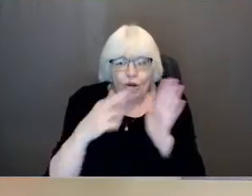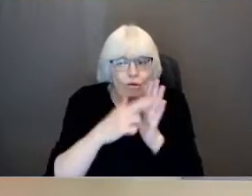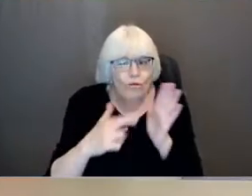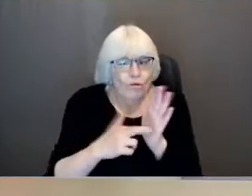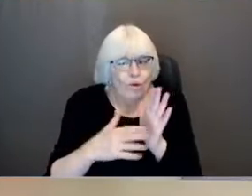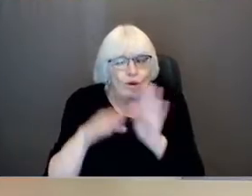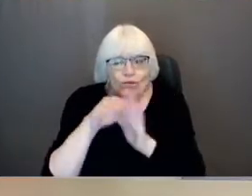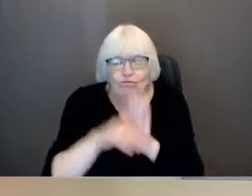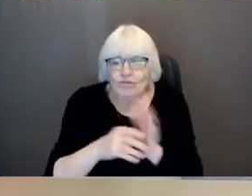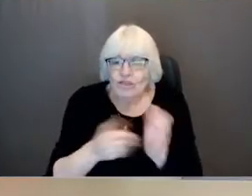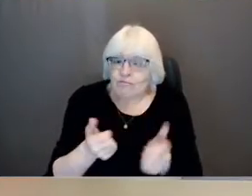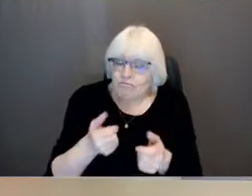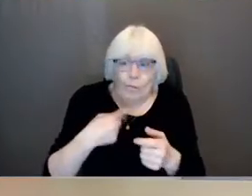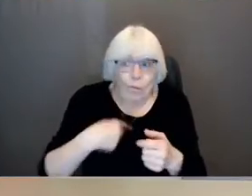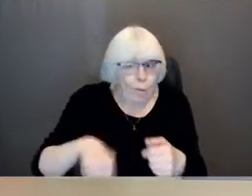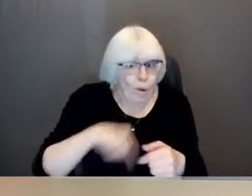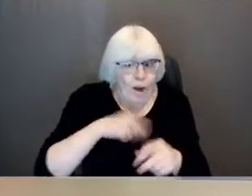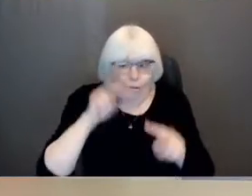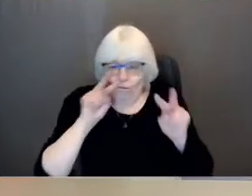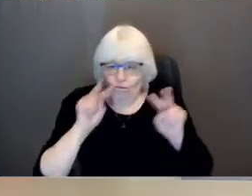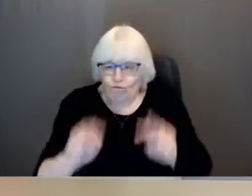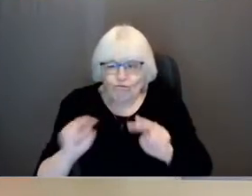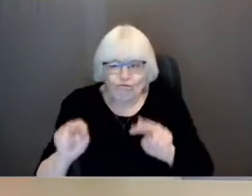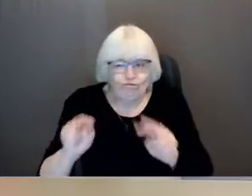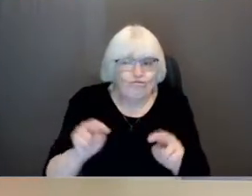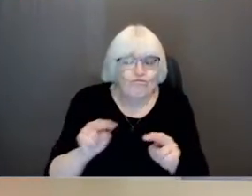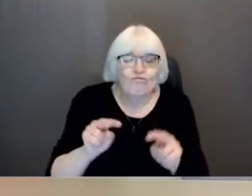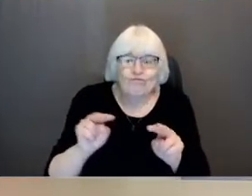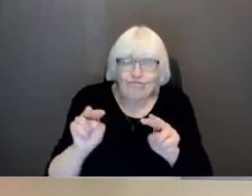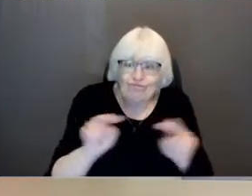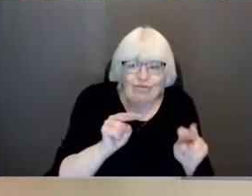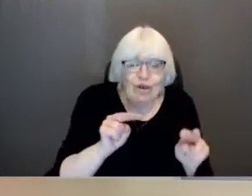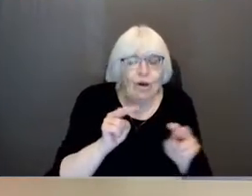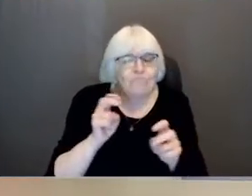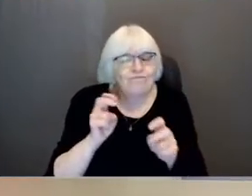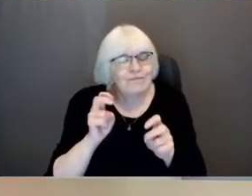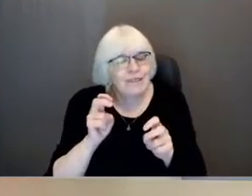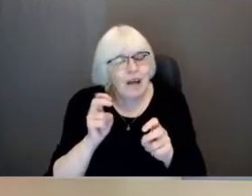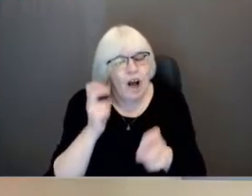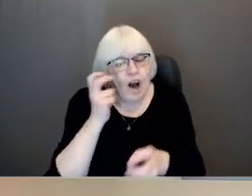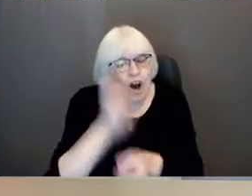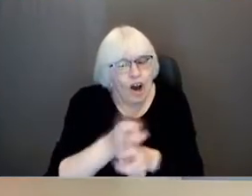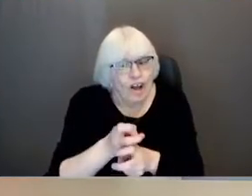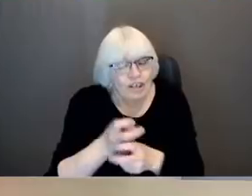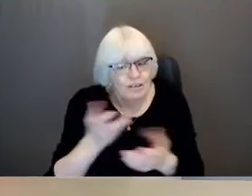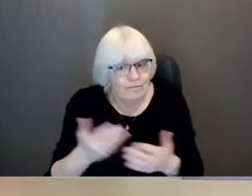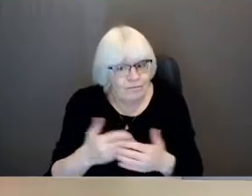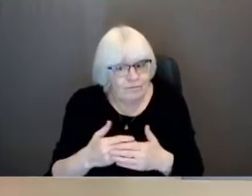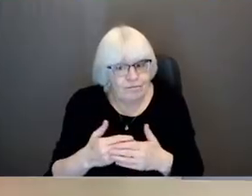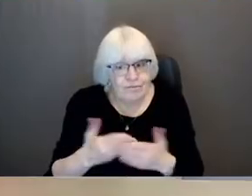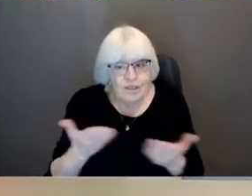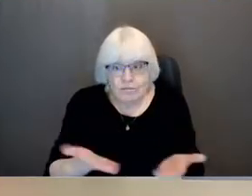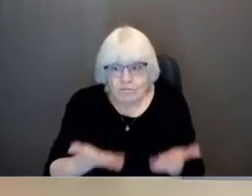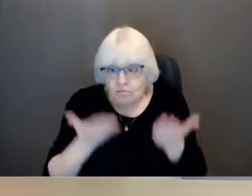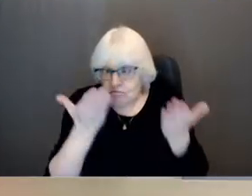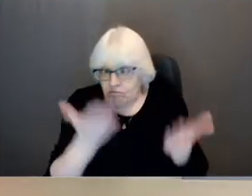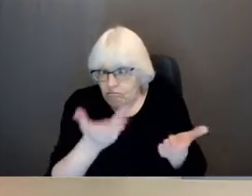Okay. Yeah, Dr. Morrison wanted to weigh in on that, but I would agree. I think.